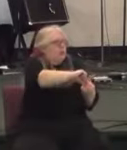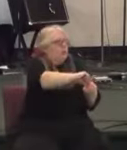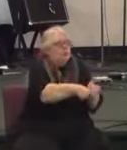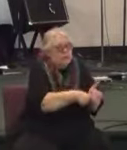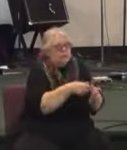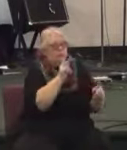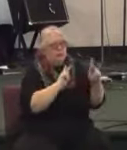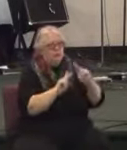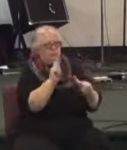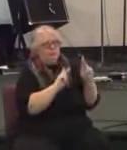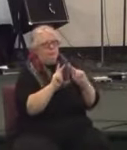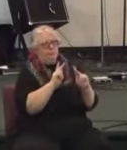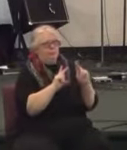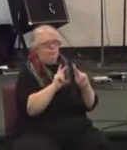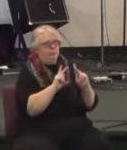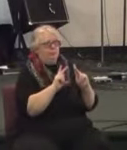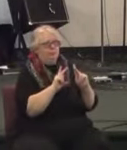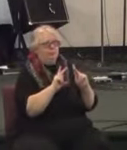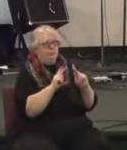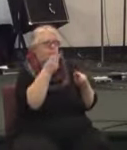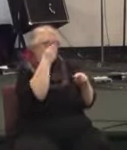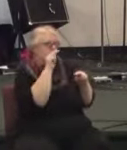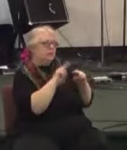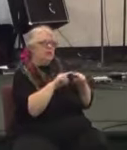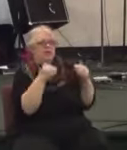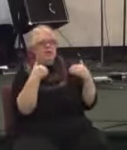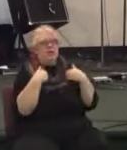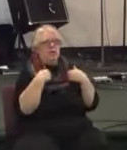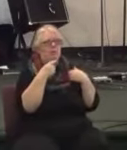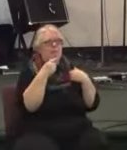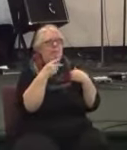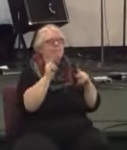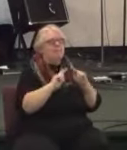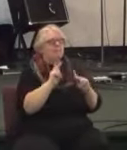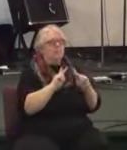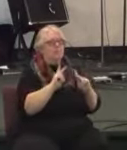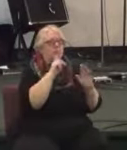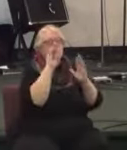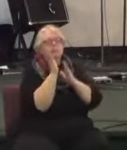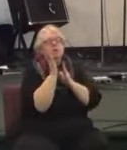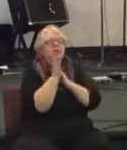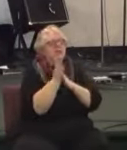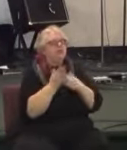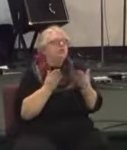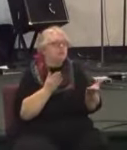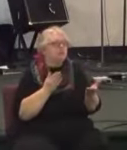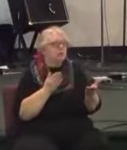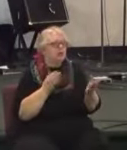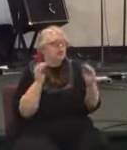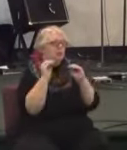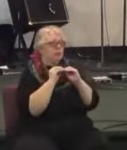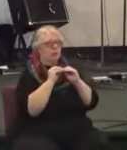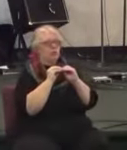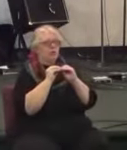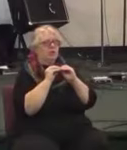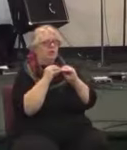have a feather in your hat and have people say, good job, Mikey. And the more they pat you on the back, the more you